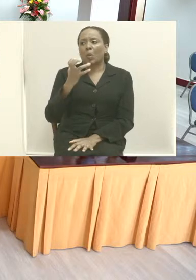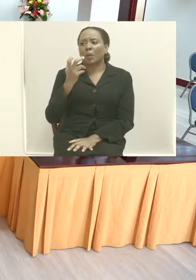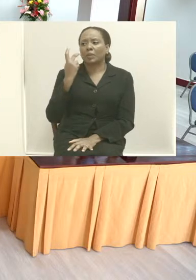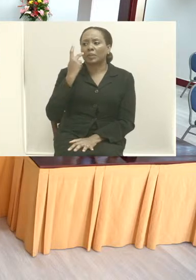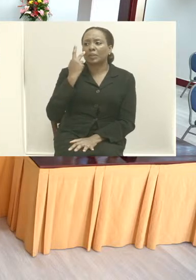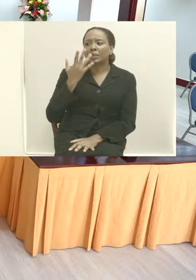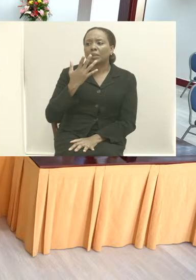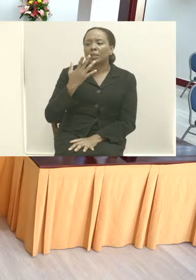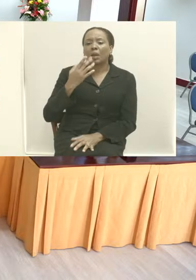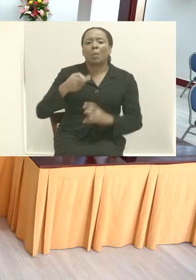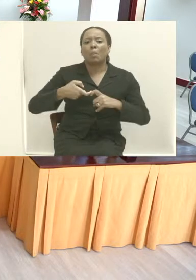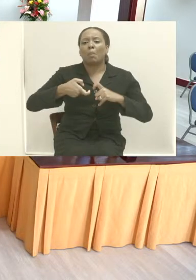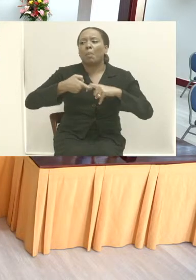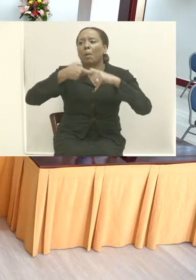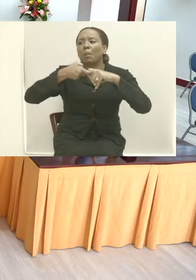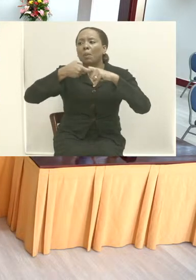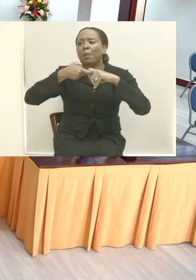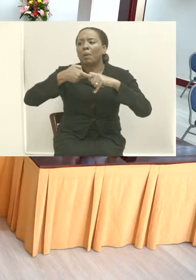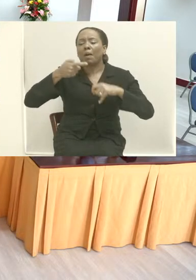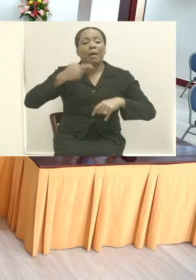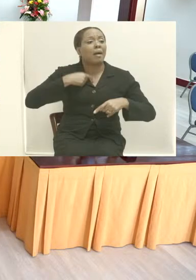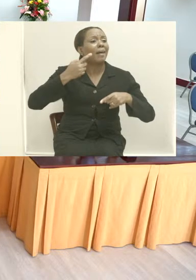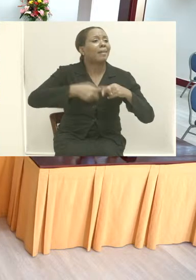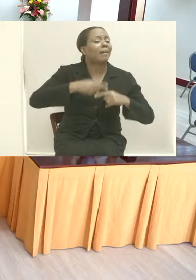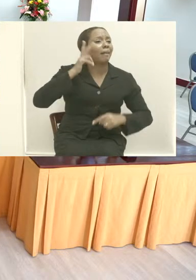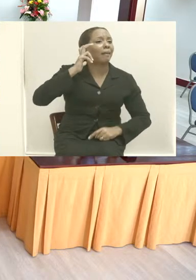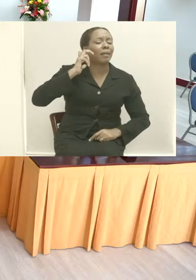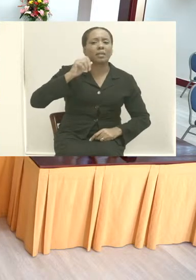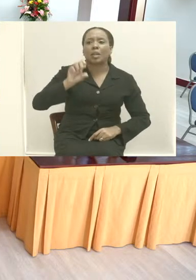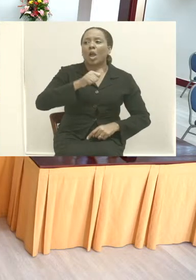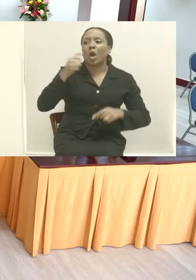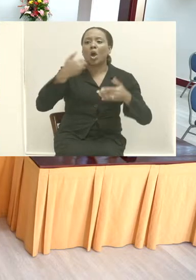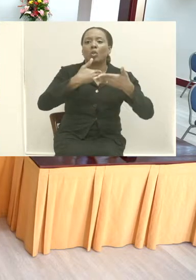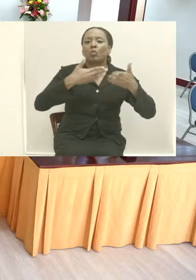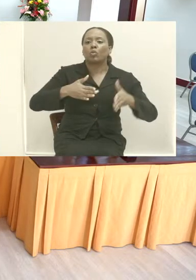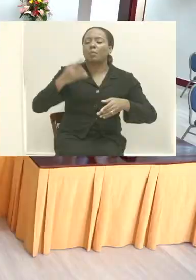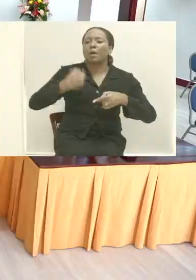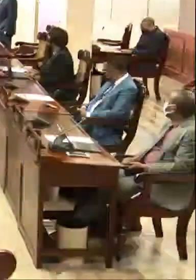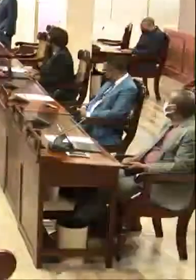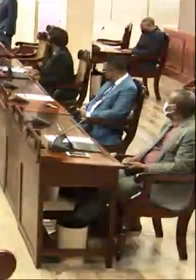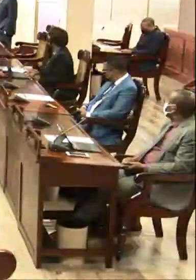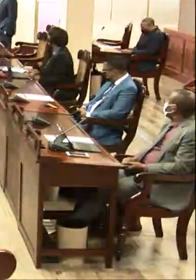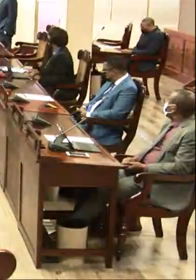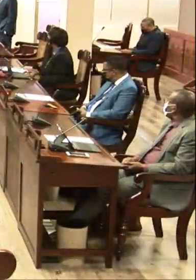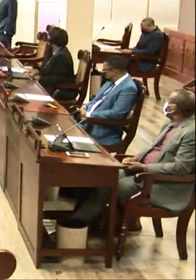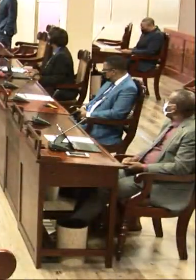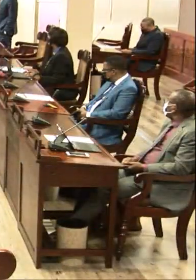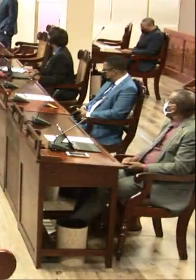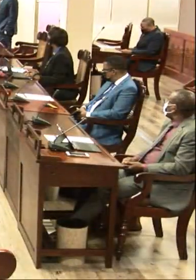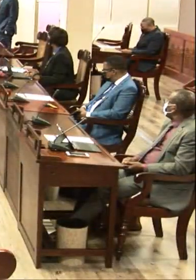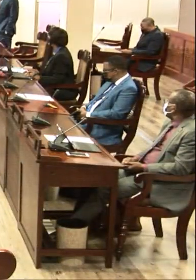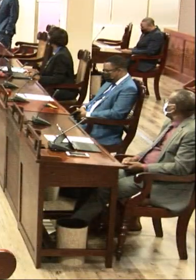Chair. I can't hardly hear what the Honourable Member is saying. I think we need to do something about the